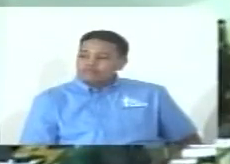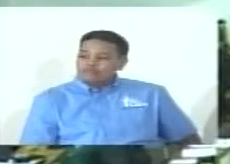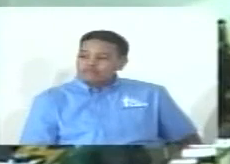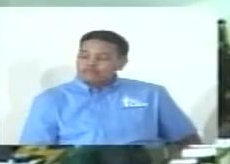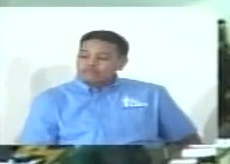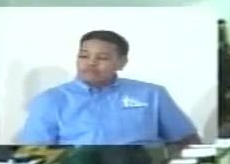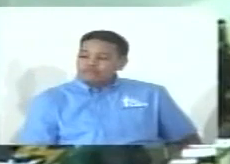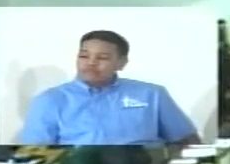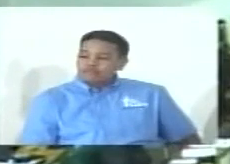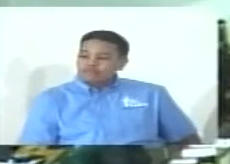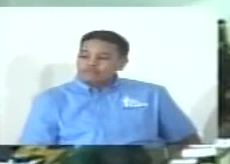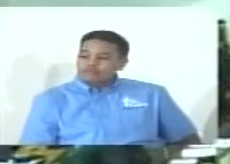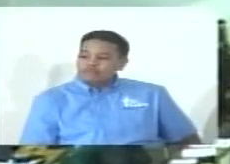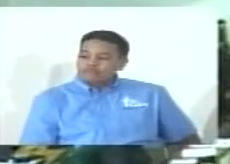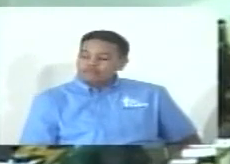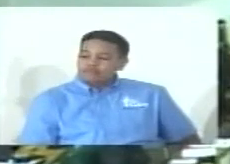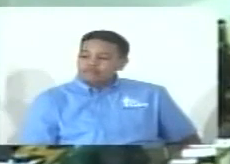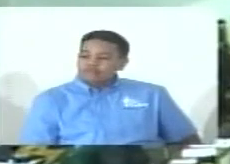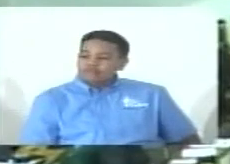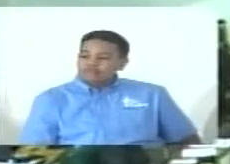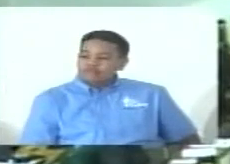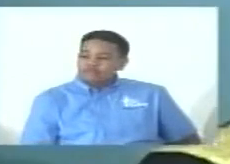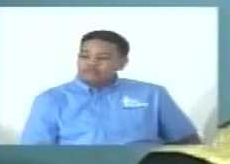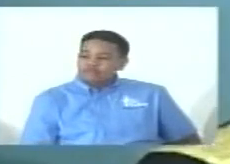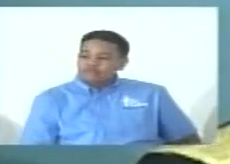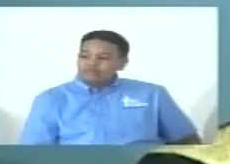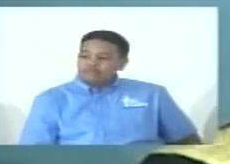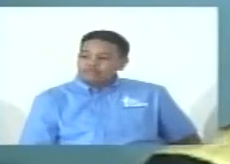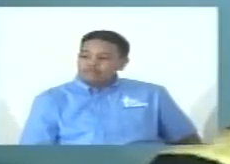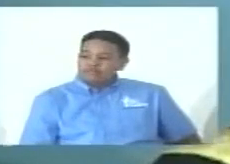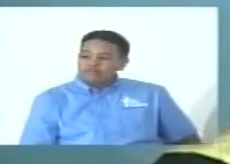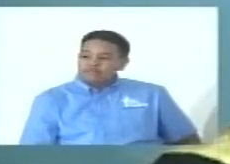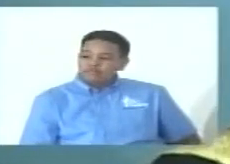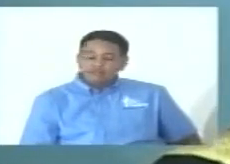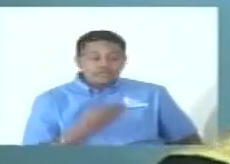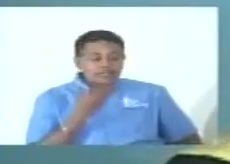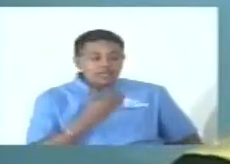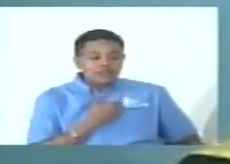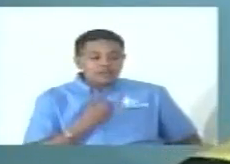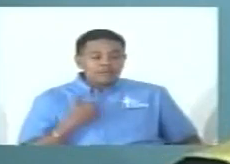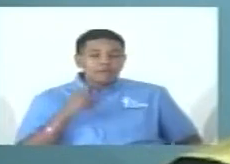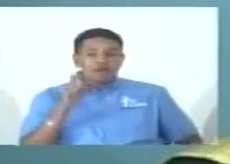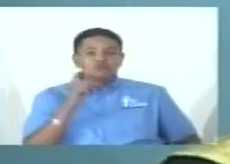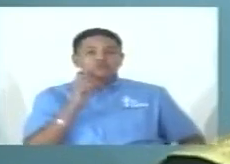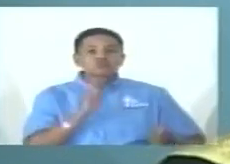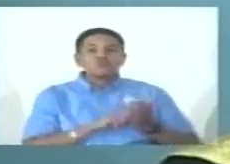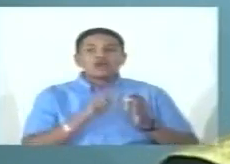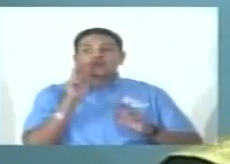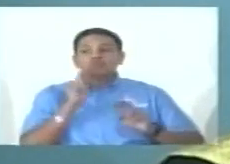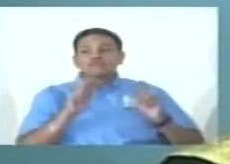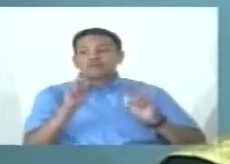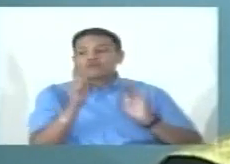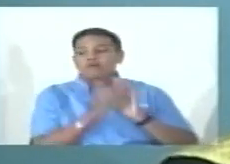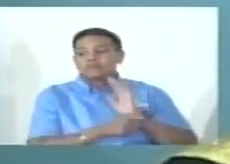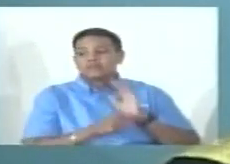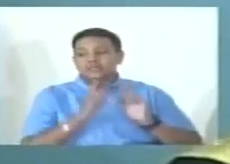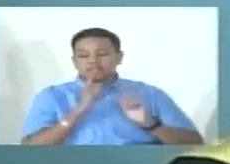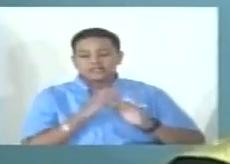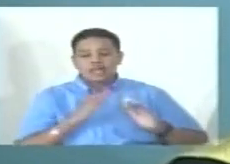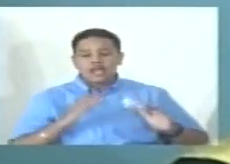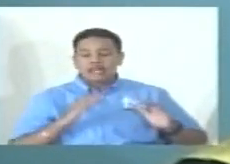Thank you very much, members. I ask you to rise and observe a moment's silence